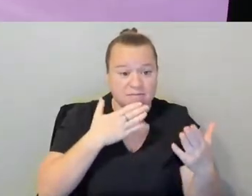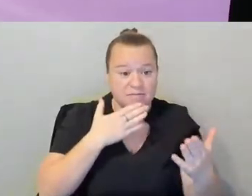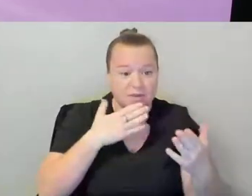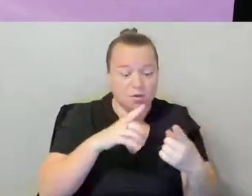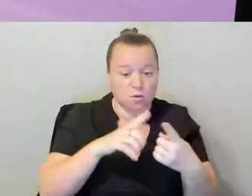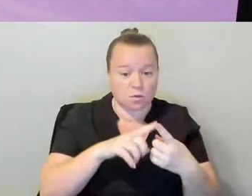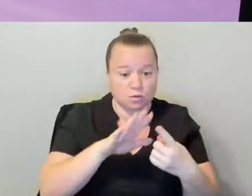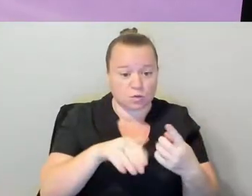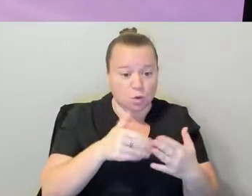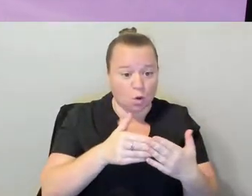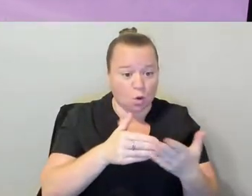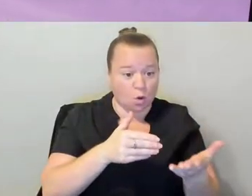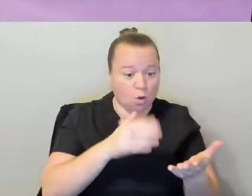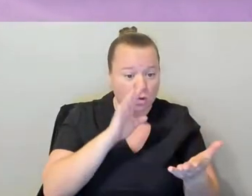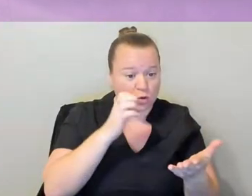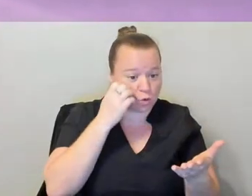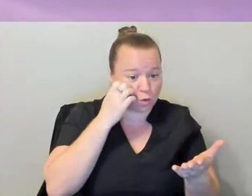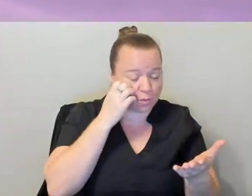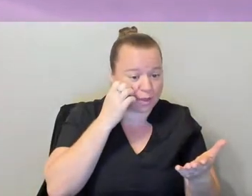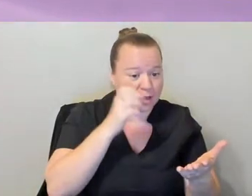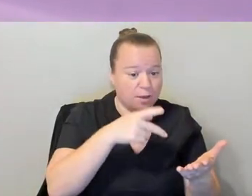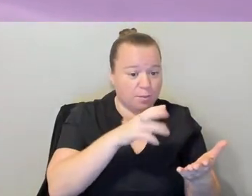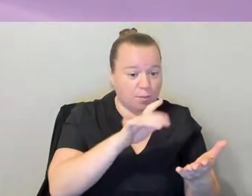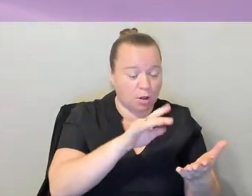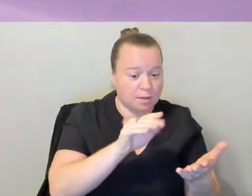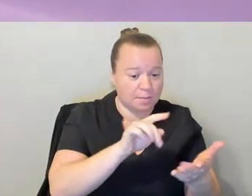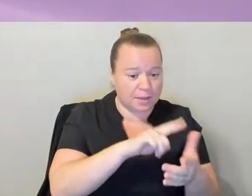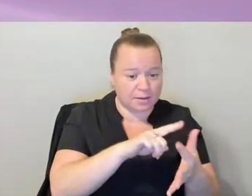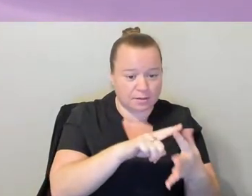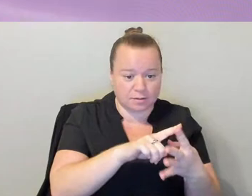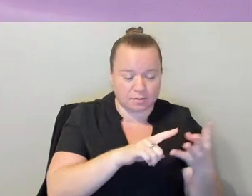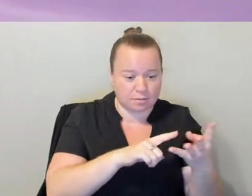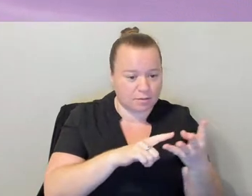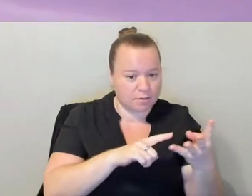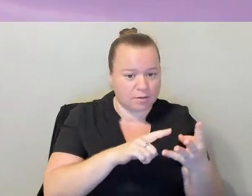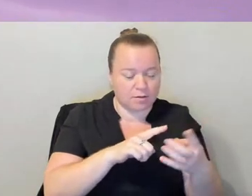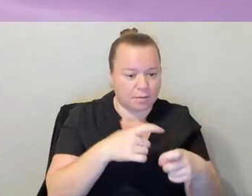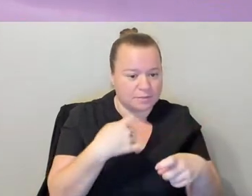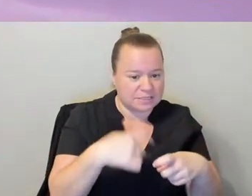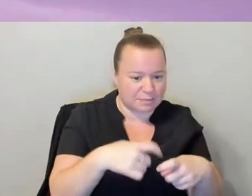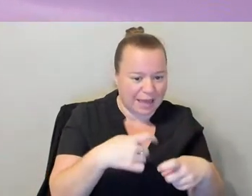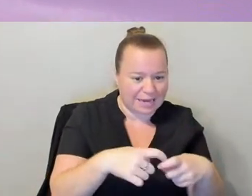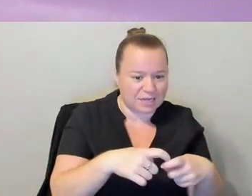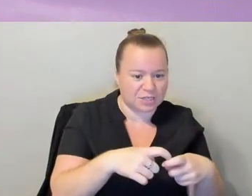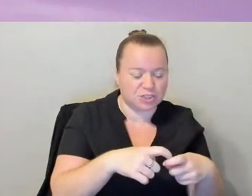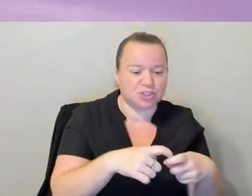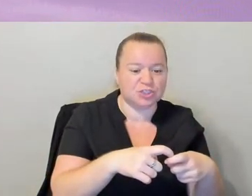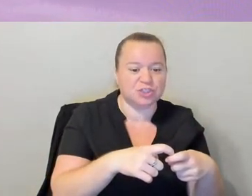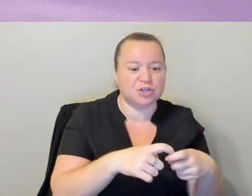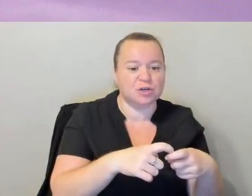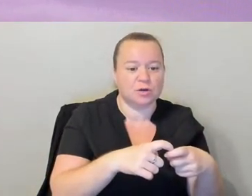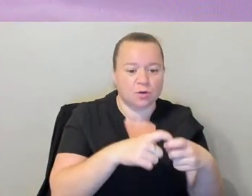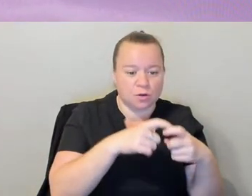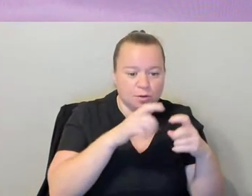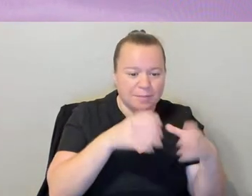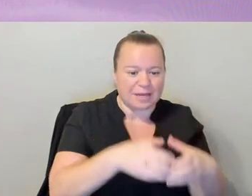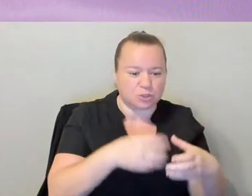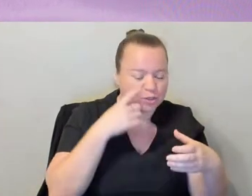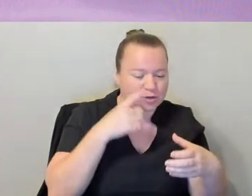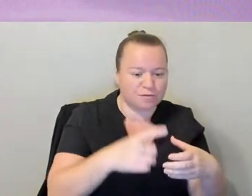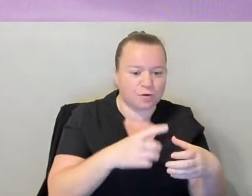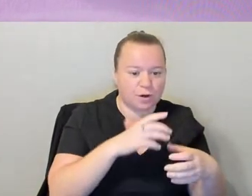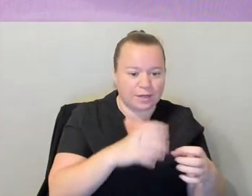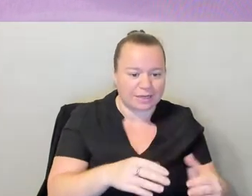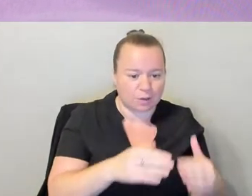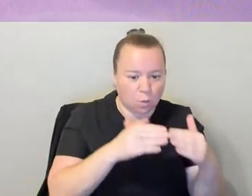member of the European Parliament, to Alba González Sanz from the Spanish Ministry for Equality, to Maria Teresa Fabregas